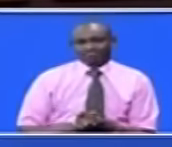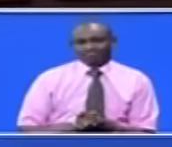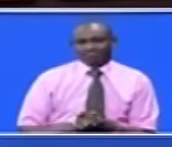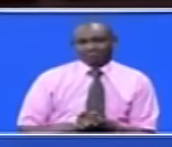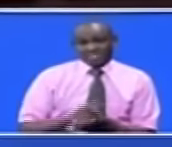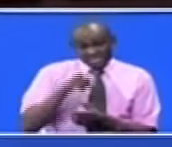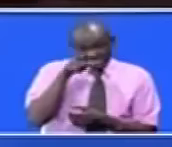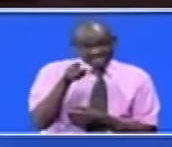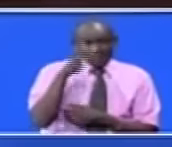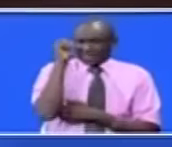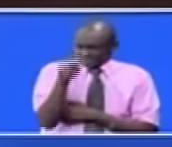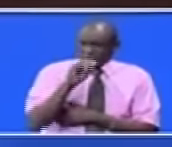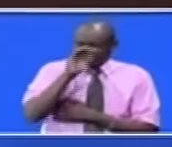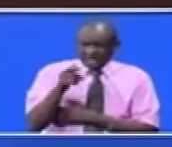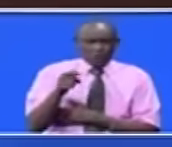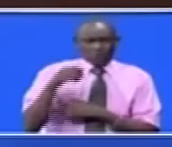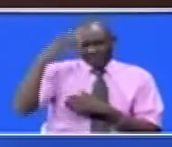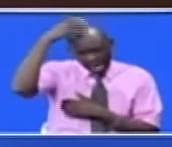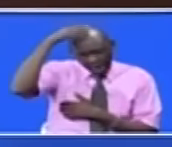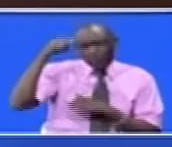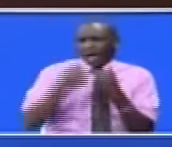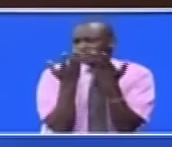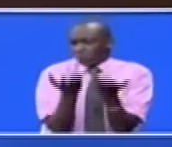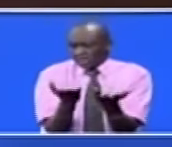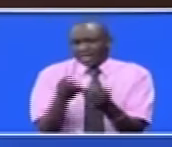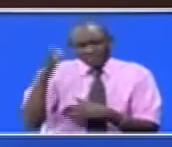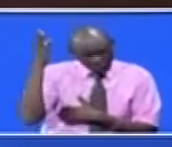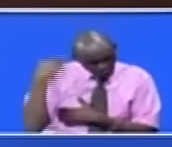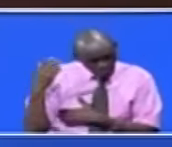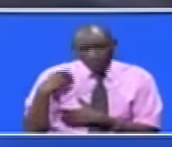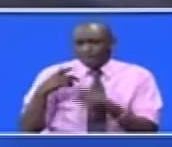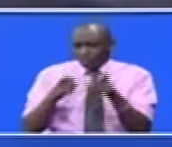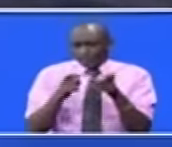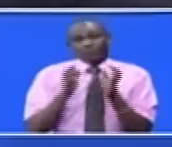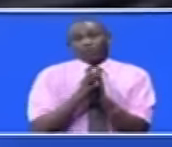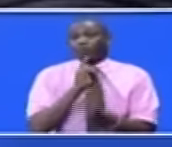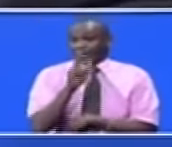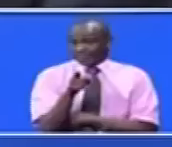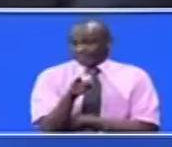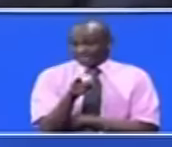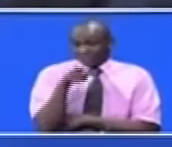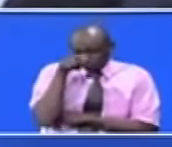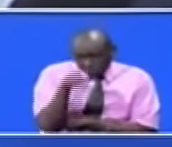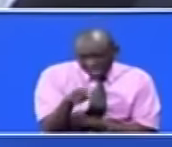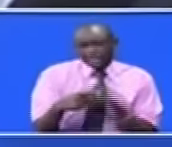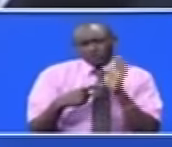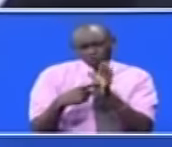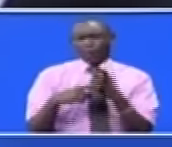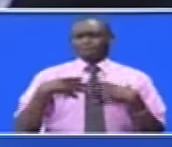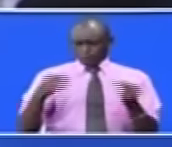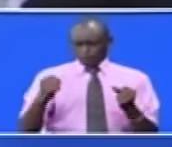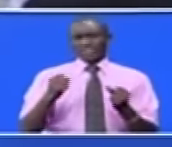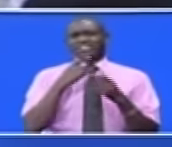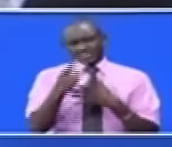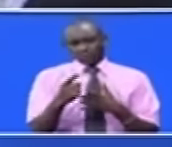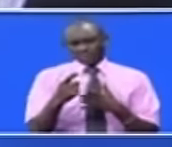When little known Mpeketoni town of Lamu burst into flames, Leonard Omollo was the police commander. And today, in his characteristic and bold confession,